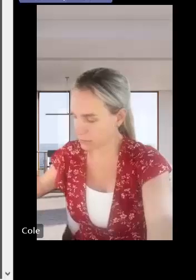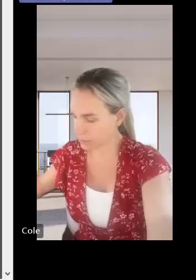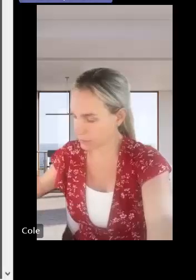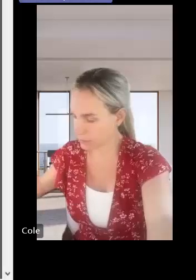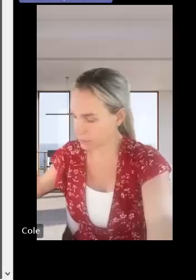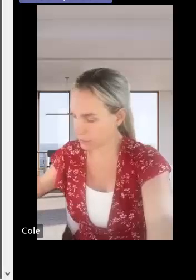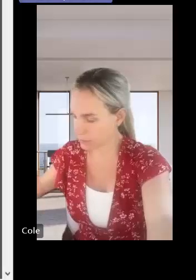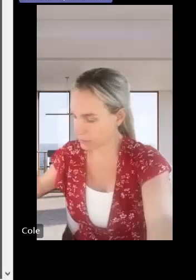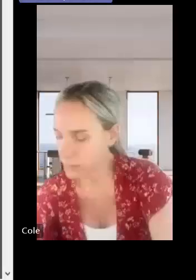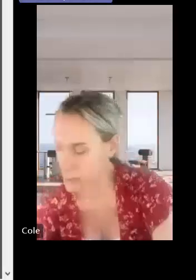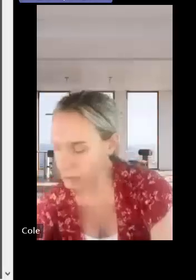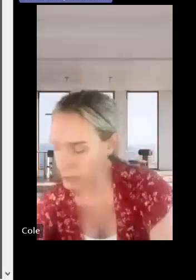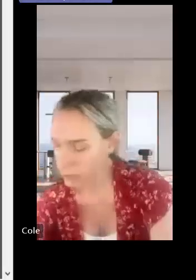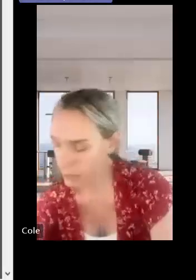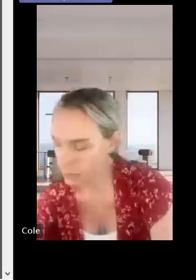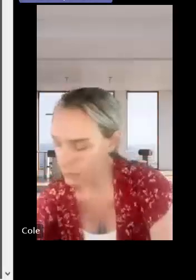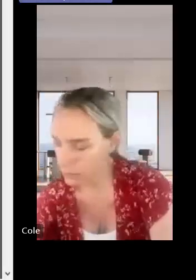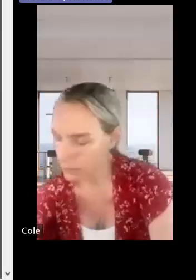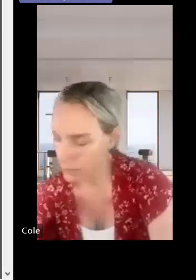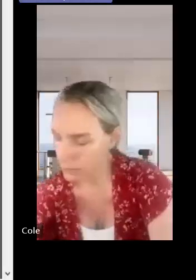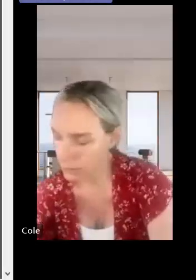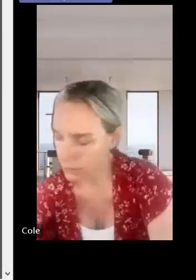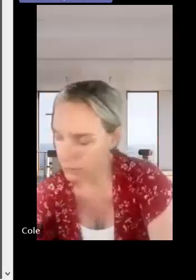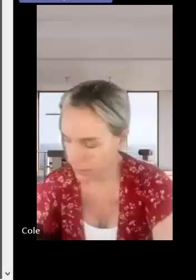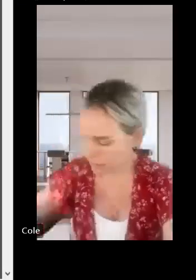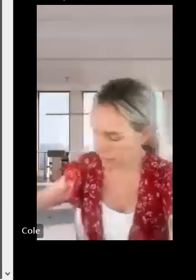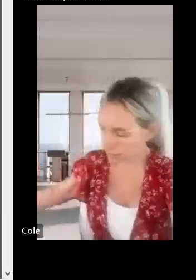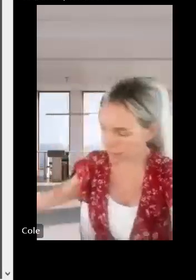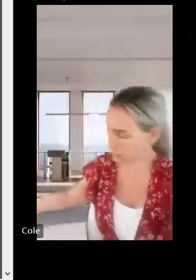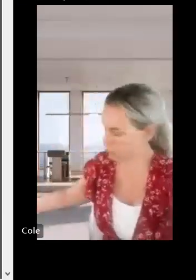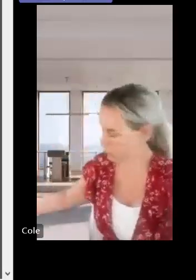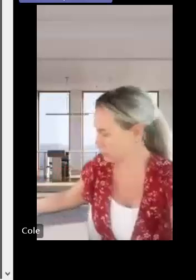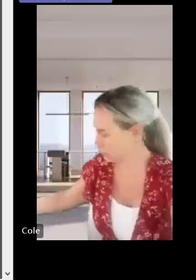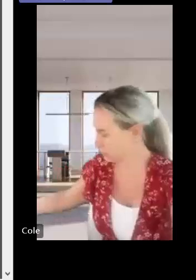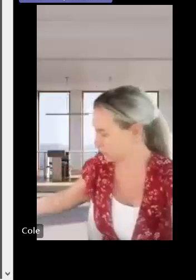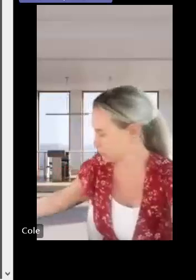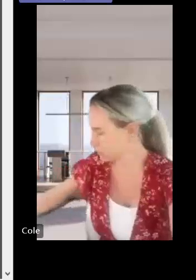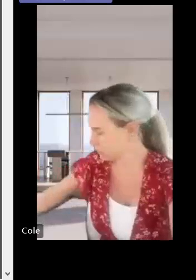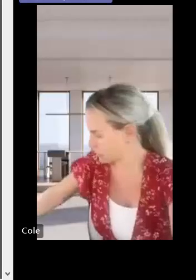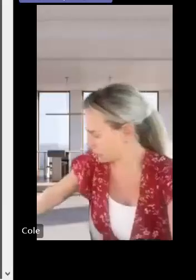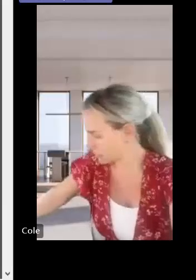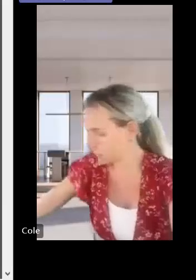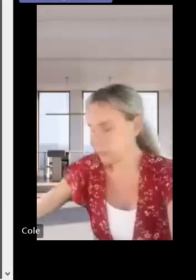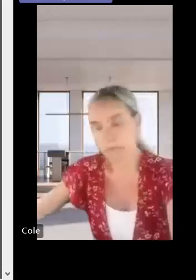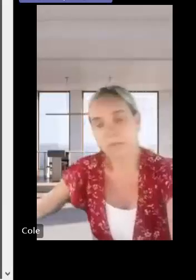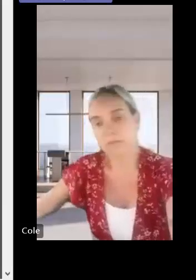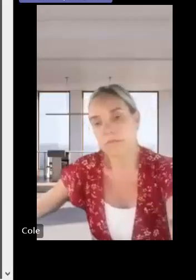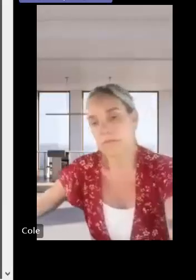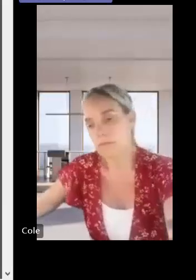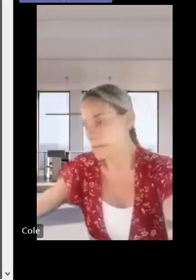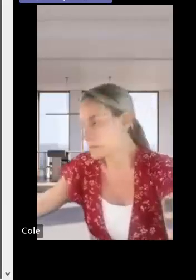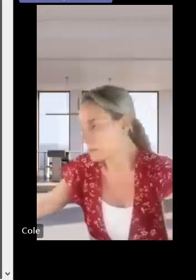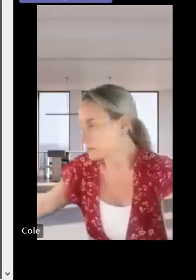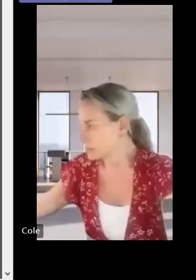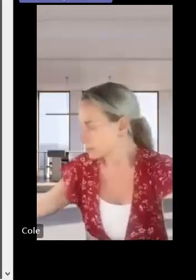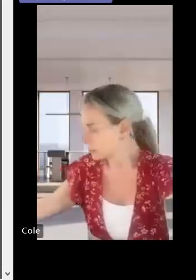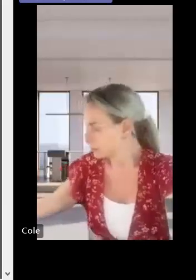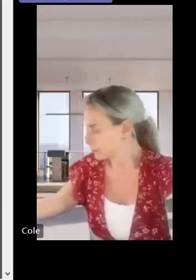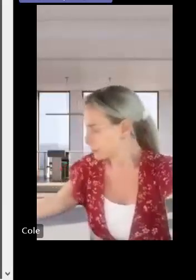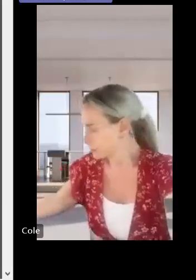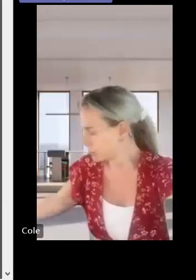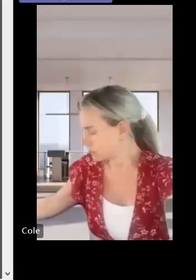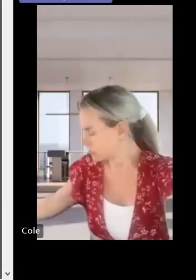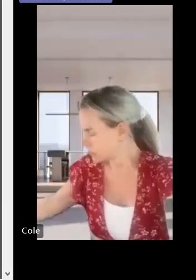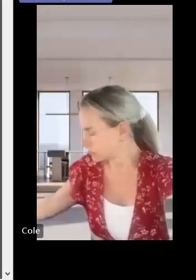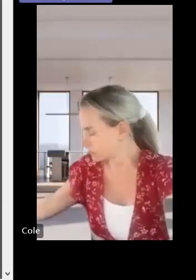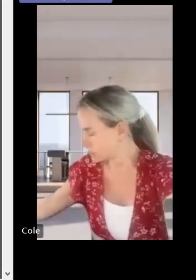4 times higher than we would normally be for this line item? For you, Jim McDonald, I believe that